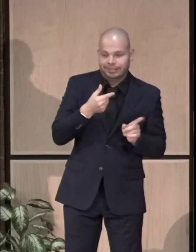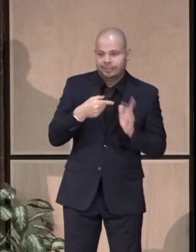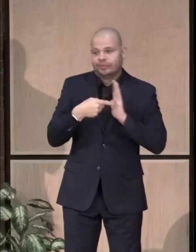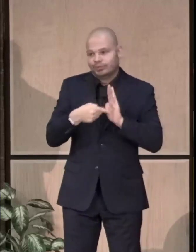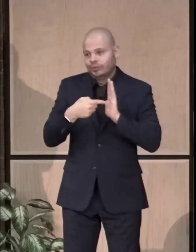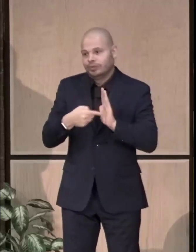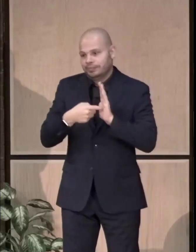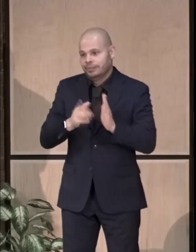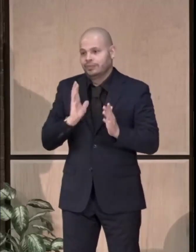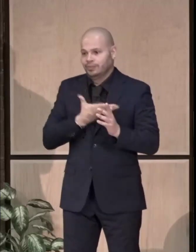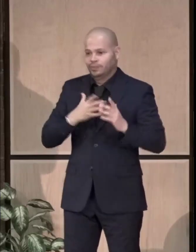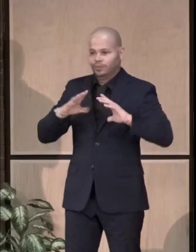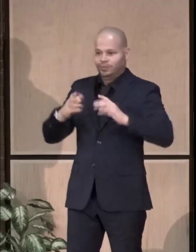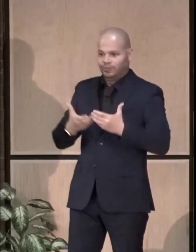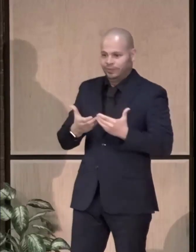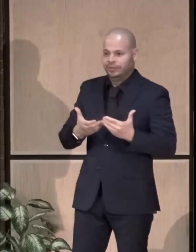what his timeline looked like.